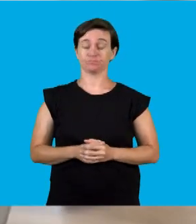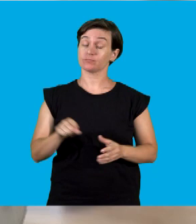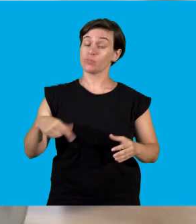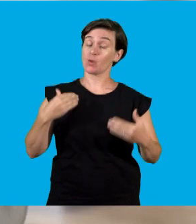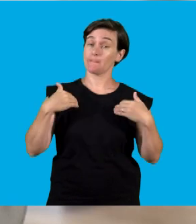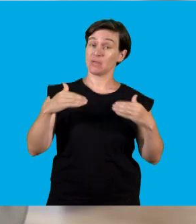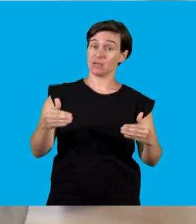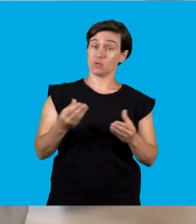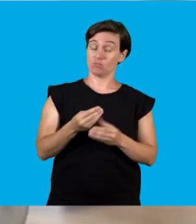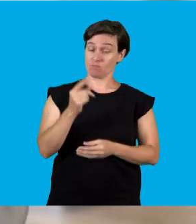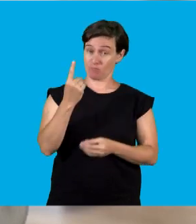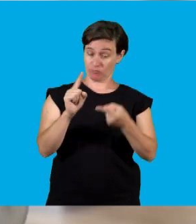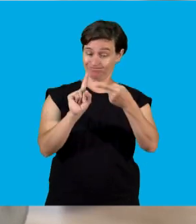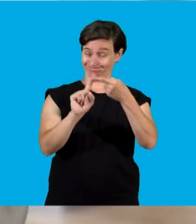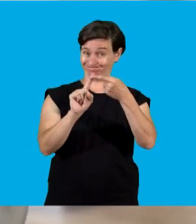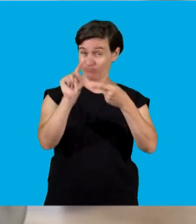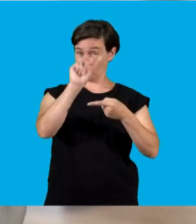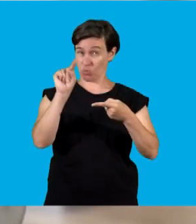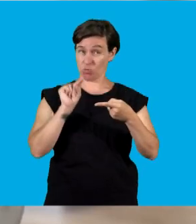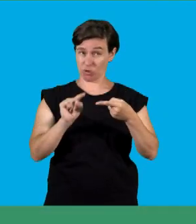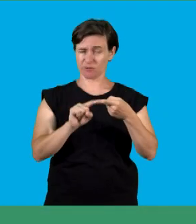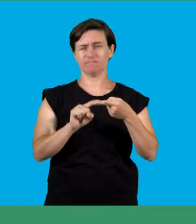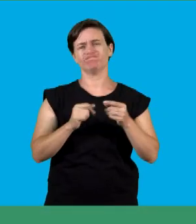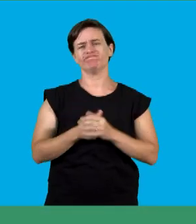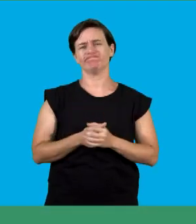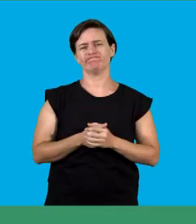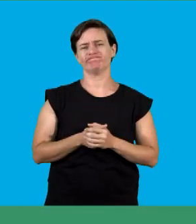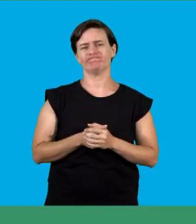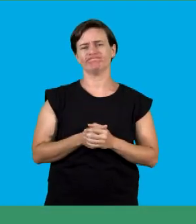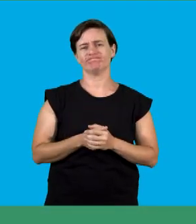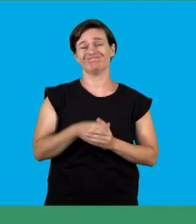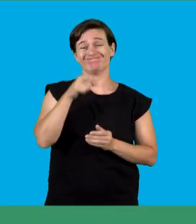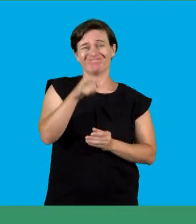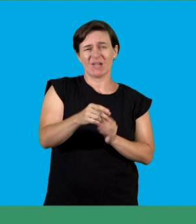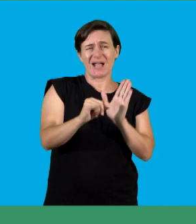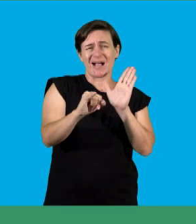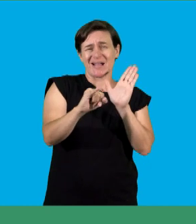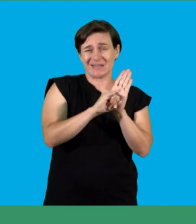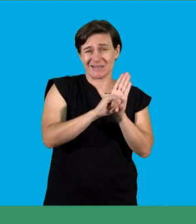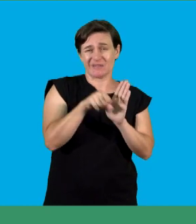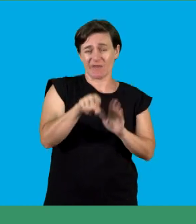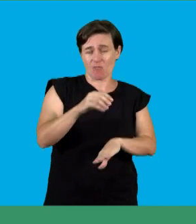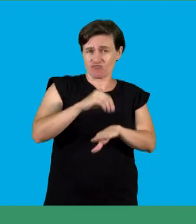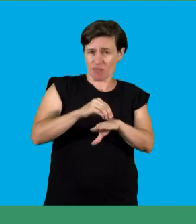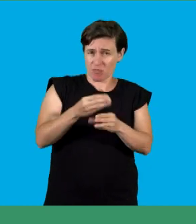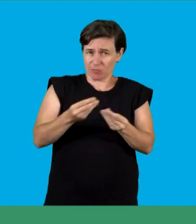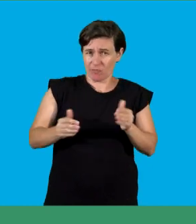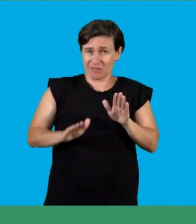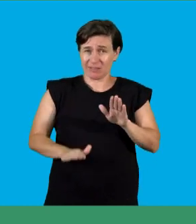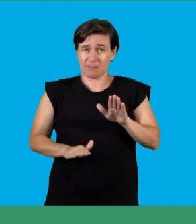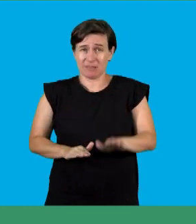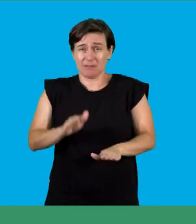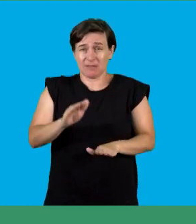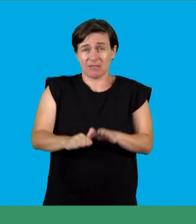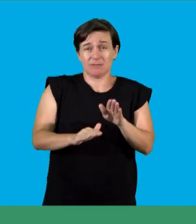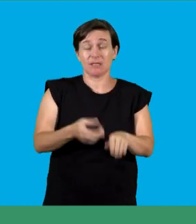we'll start with our first application question. It says here, identify the problem-solving steps